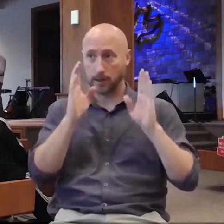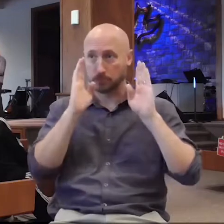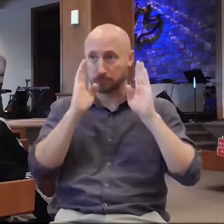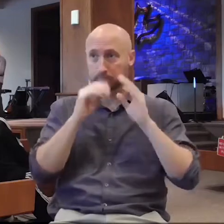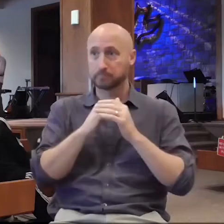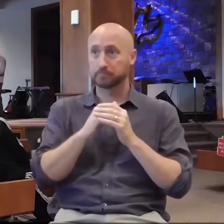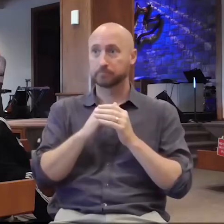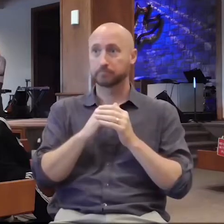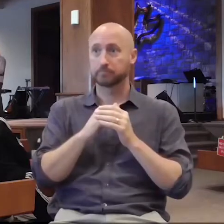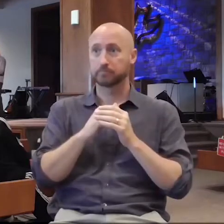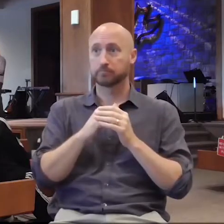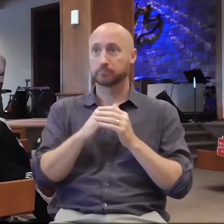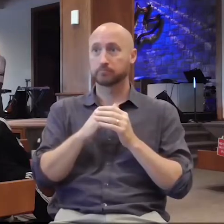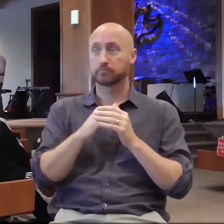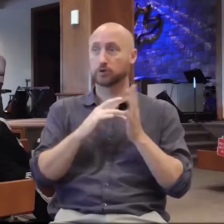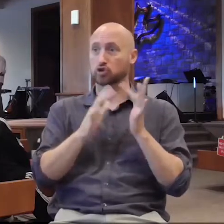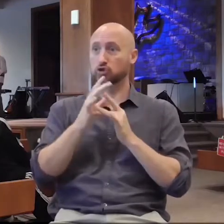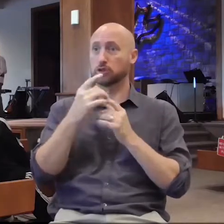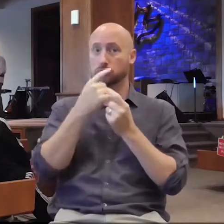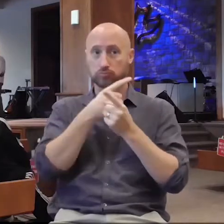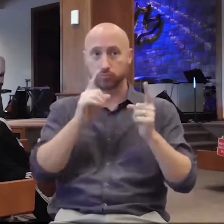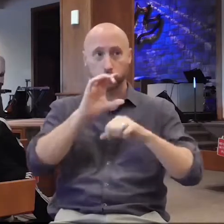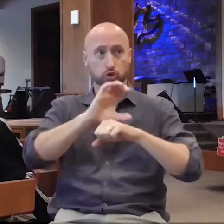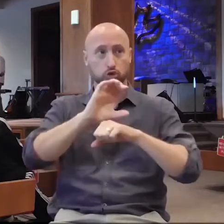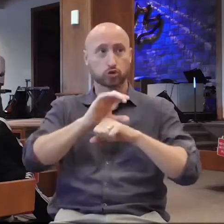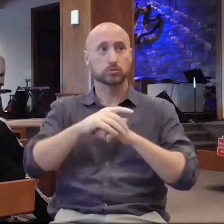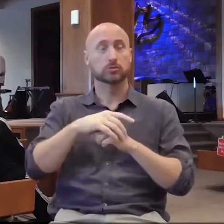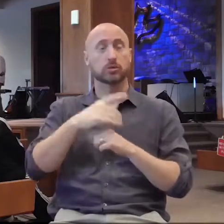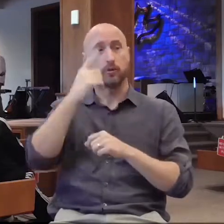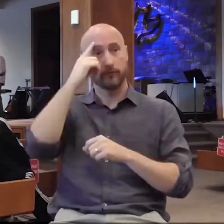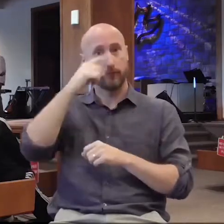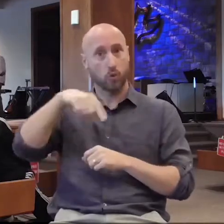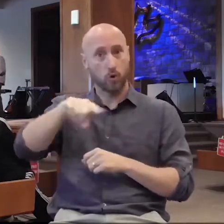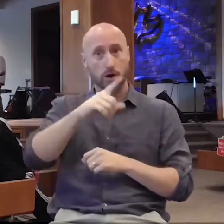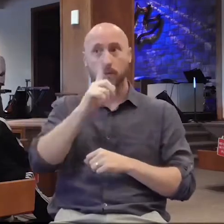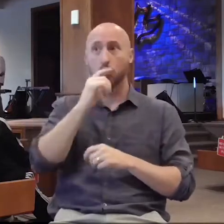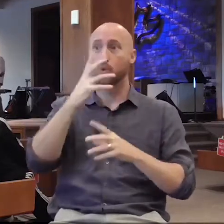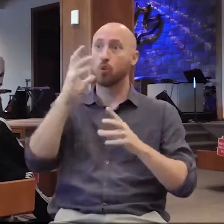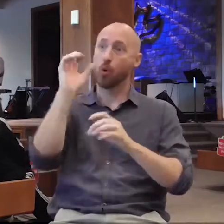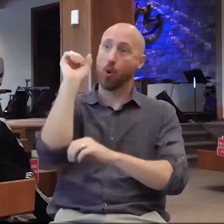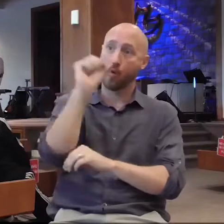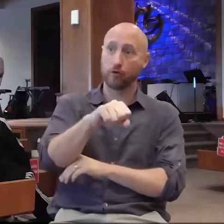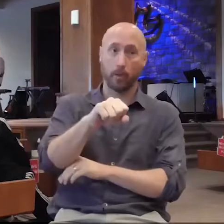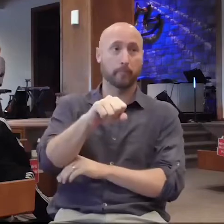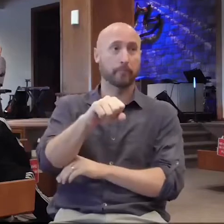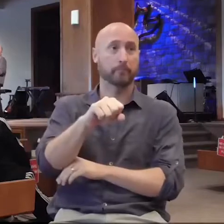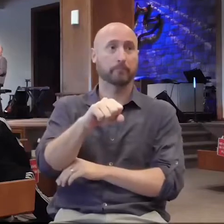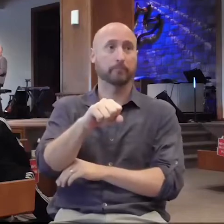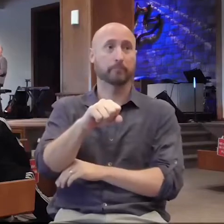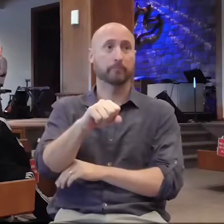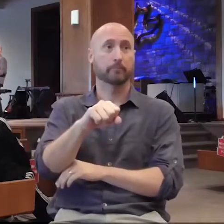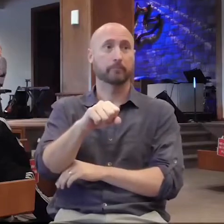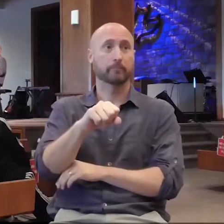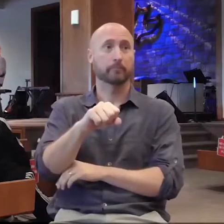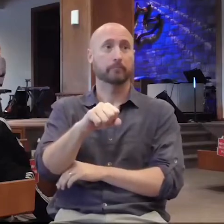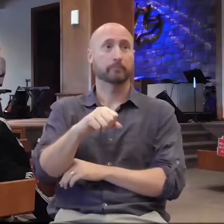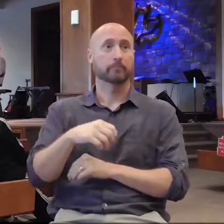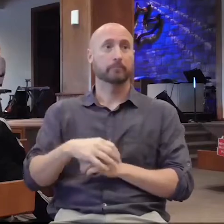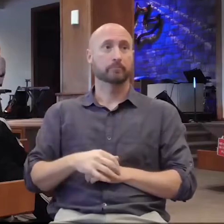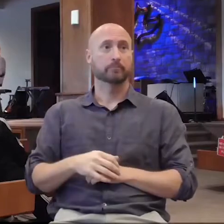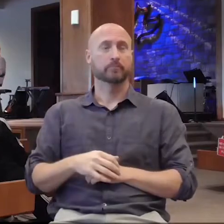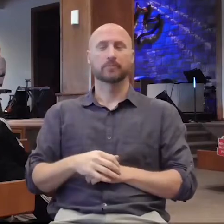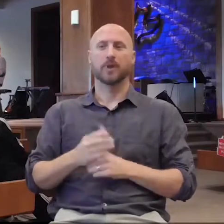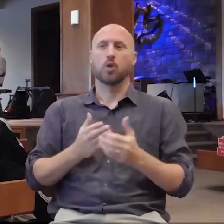churches. To him that overcomes, overcometh is overcoming. Now that's not by your